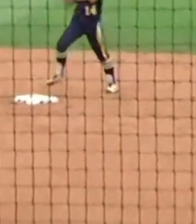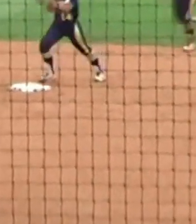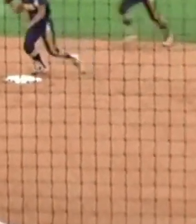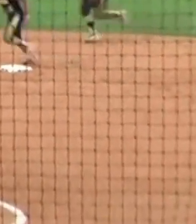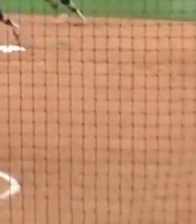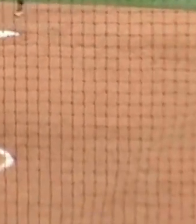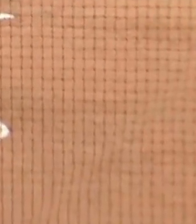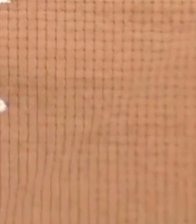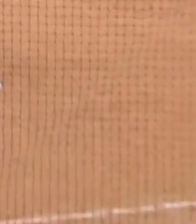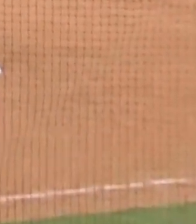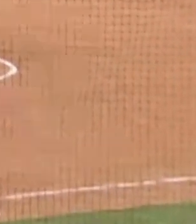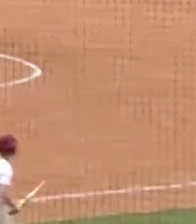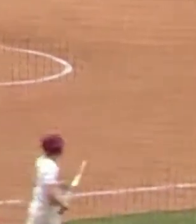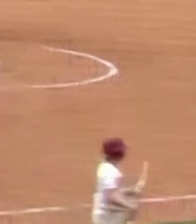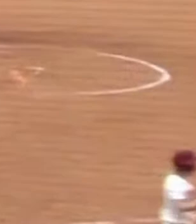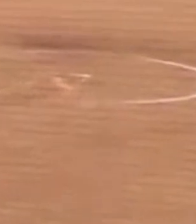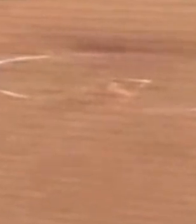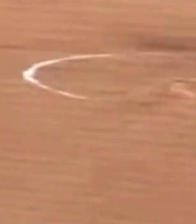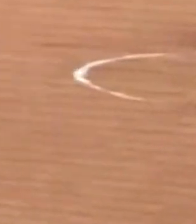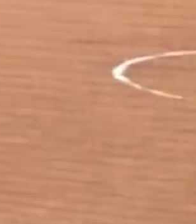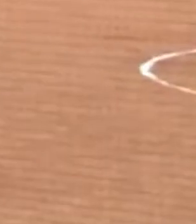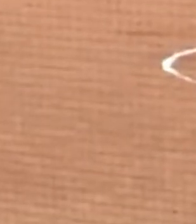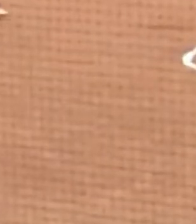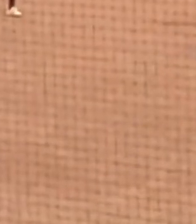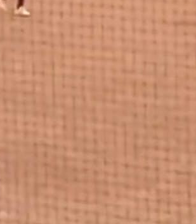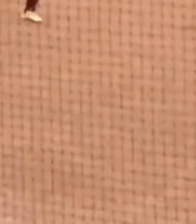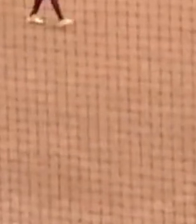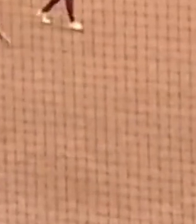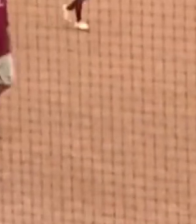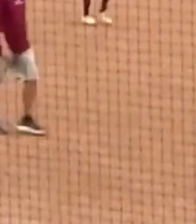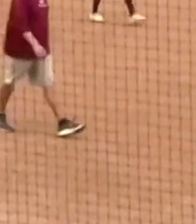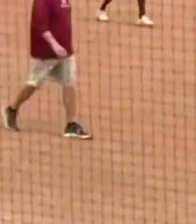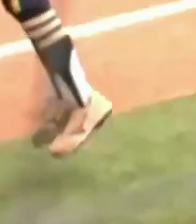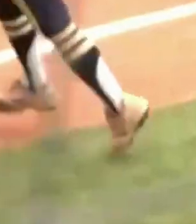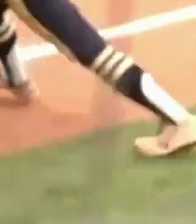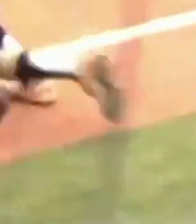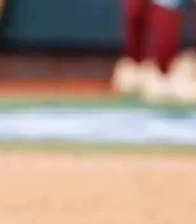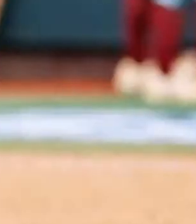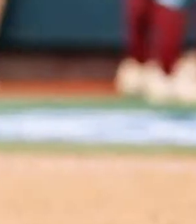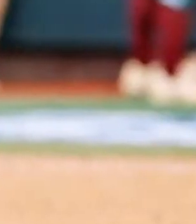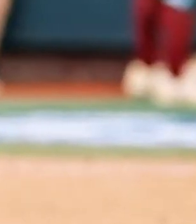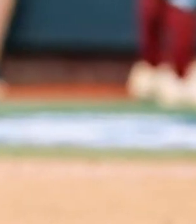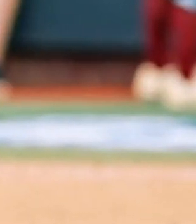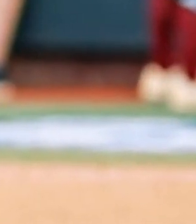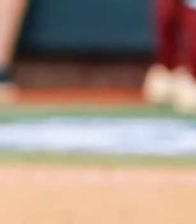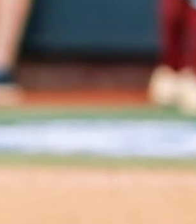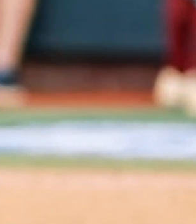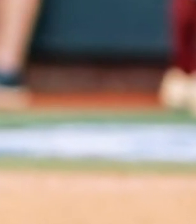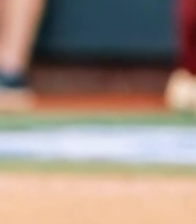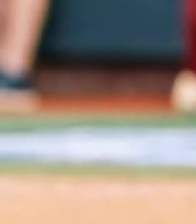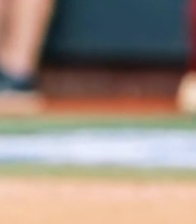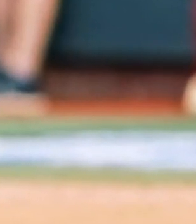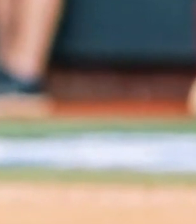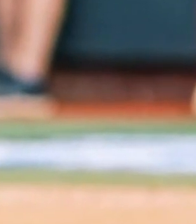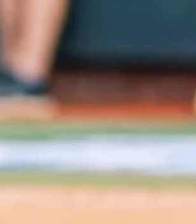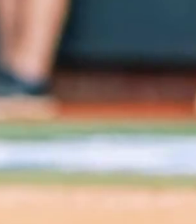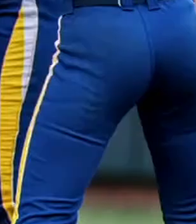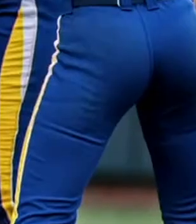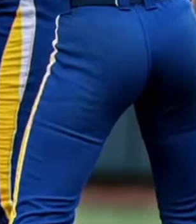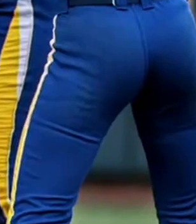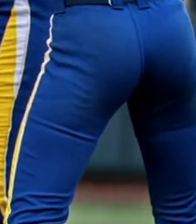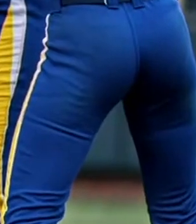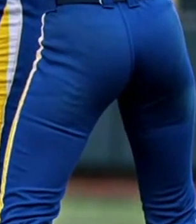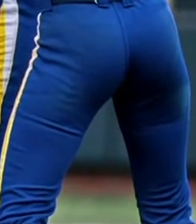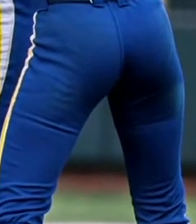there, and they say yeah, and they stay there. Up, down, up, down. Cause all I do is win,